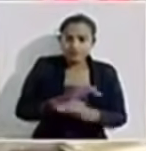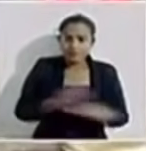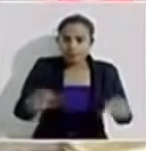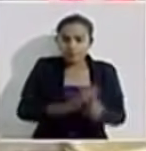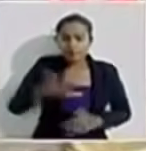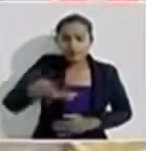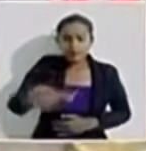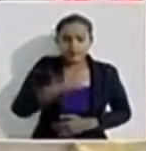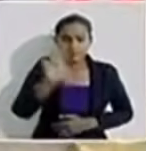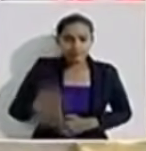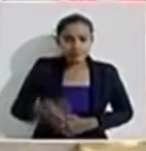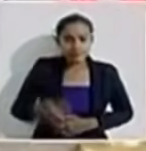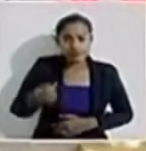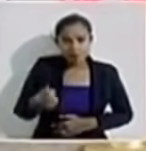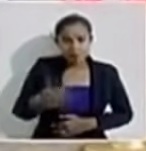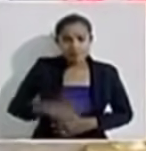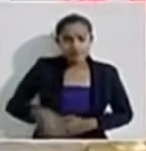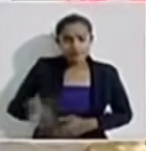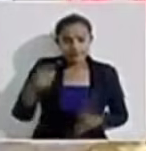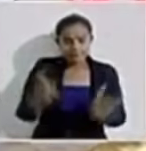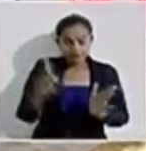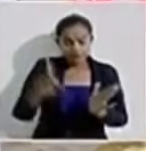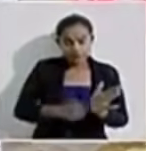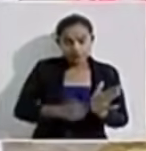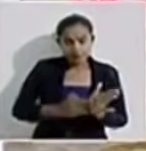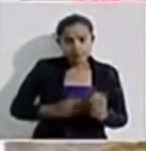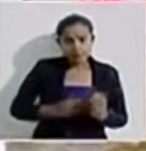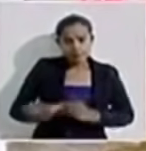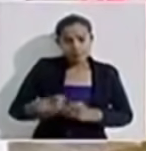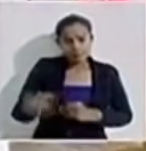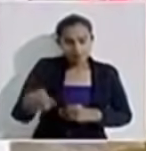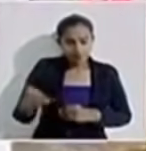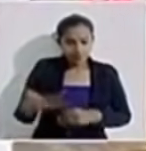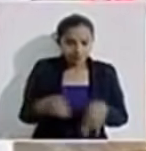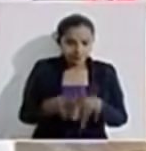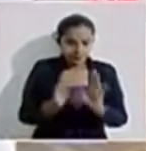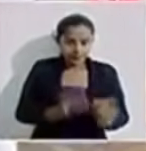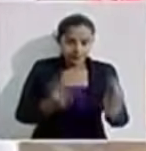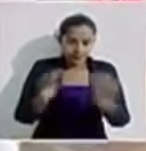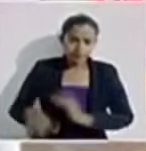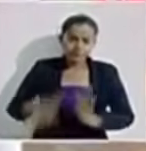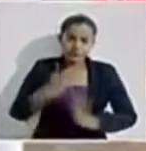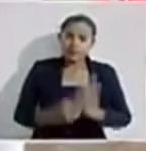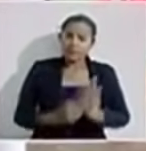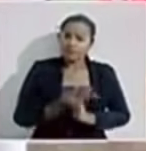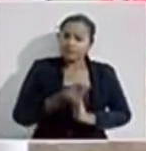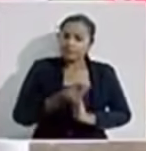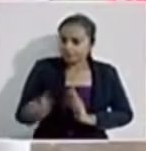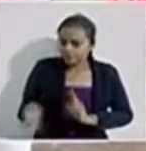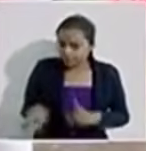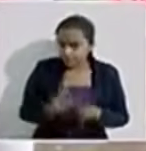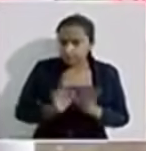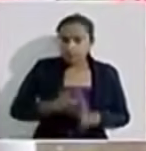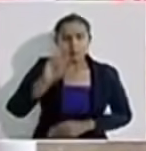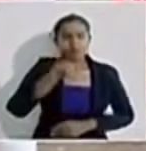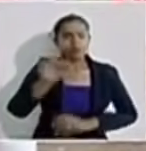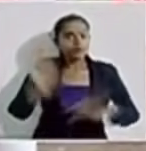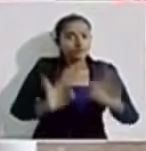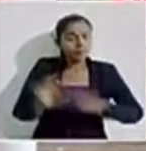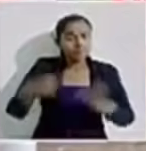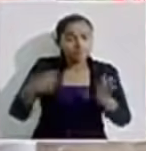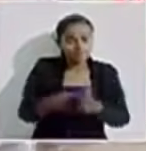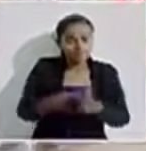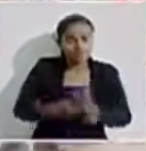million rupees each to SMEs throughout Sri Lanka. At least 40% of those loans will be granted to businesses that are owned